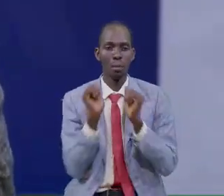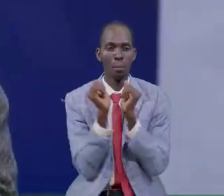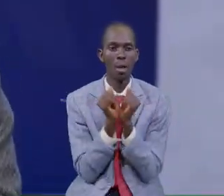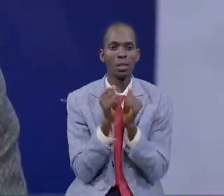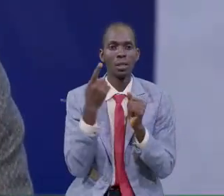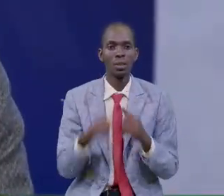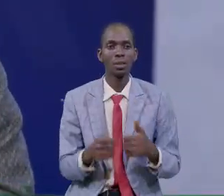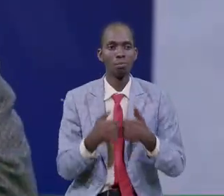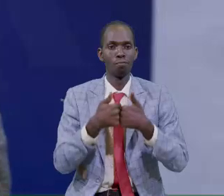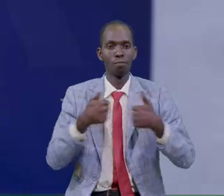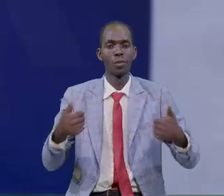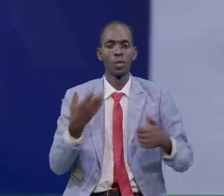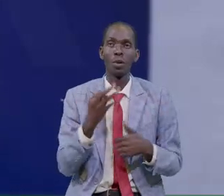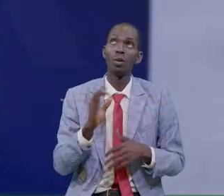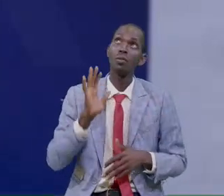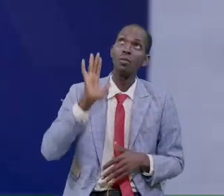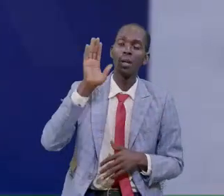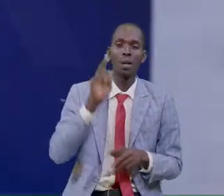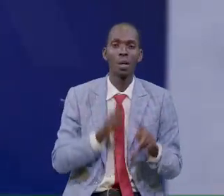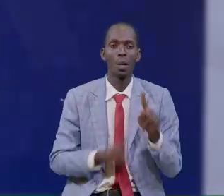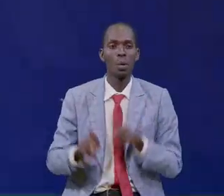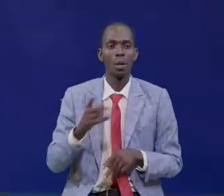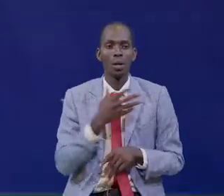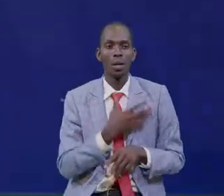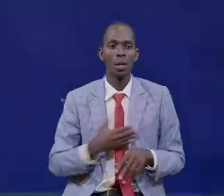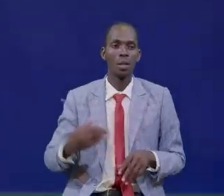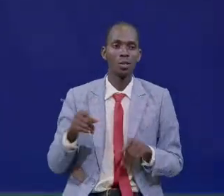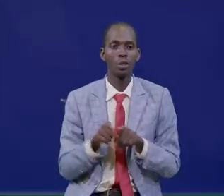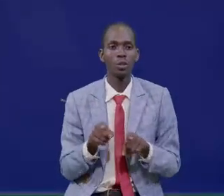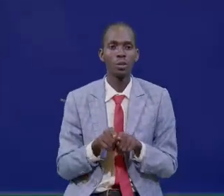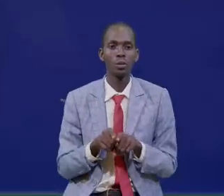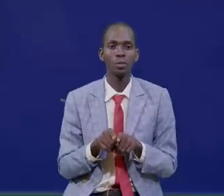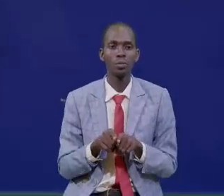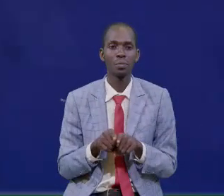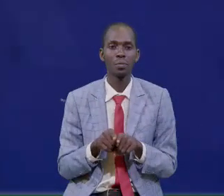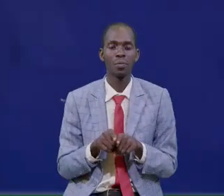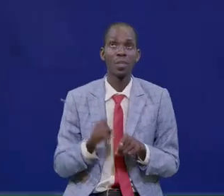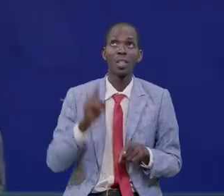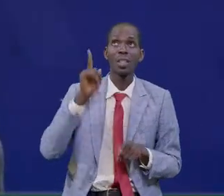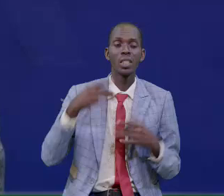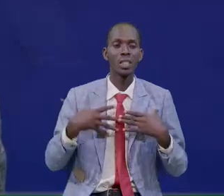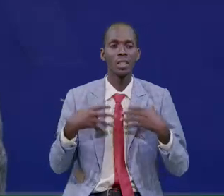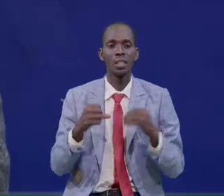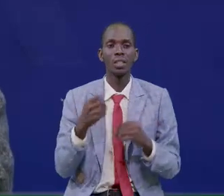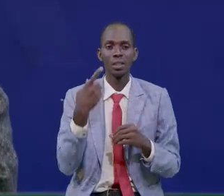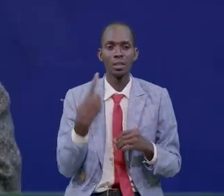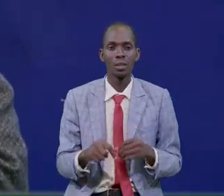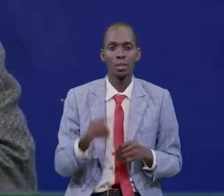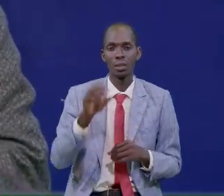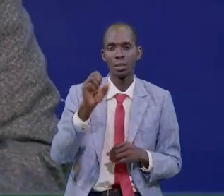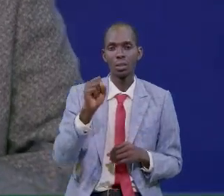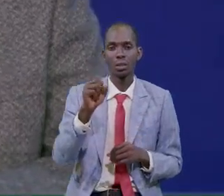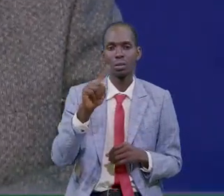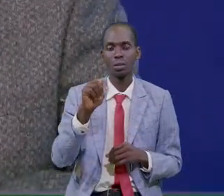his people. And also it says he healeth the stroke of their wound.